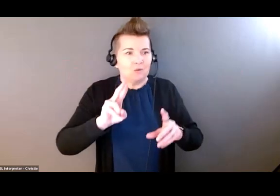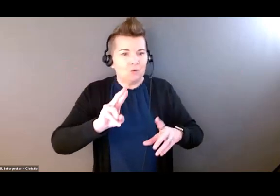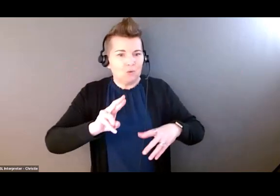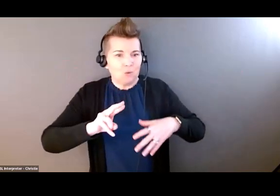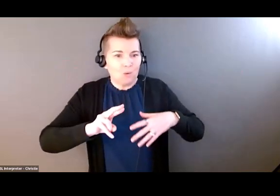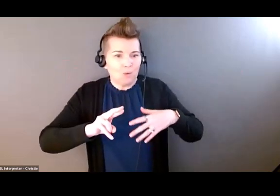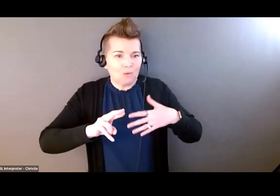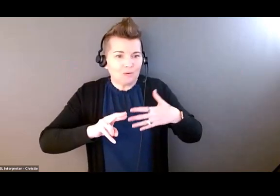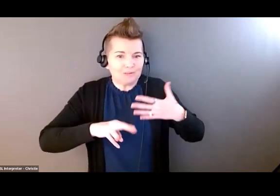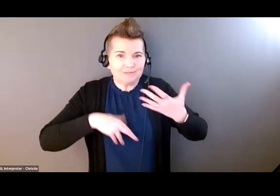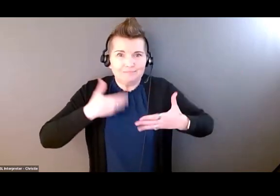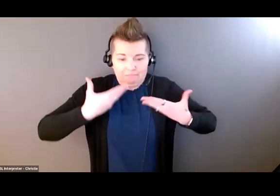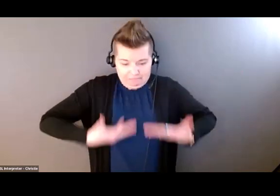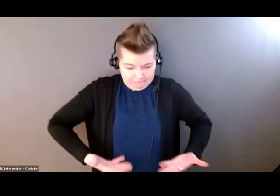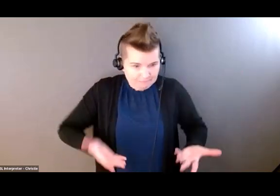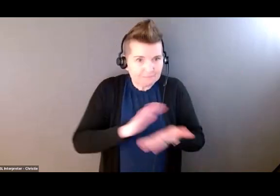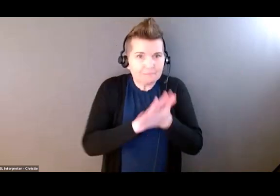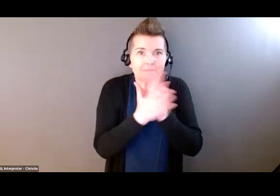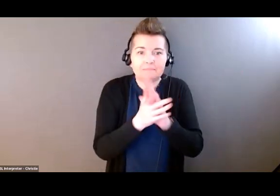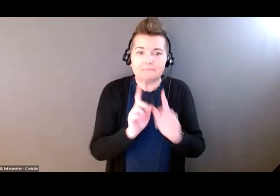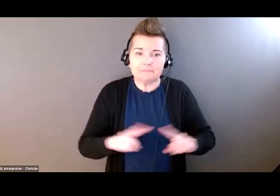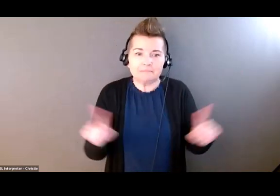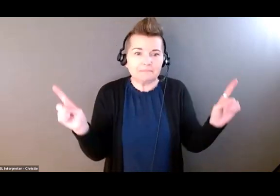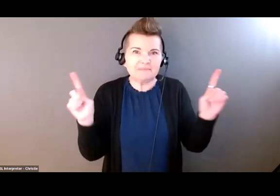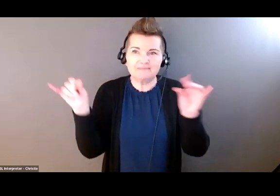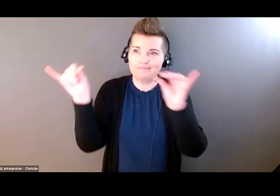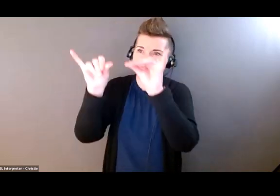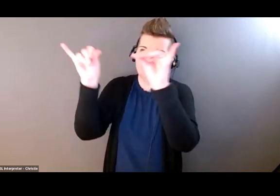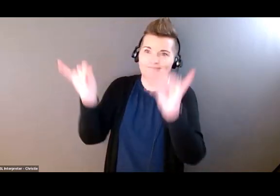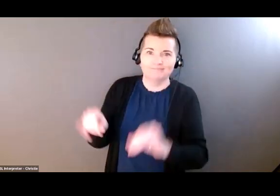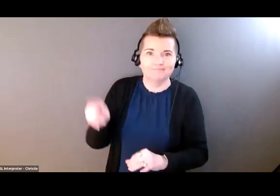not have let me talk about or even encouraged me